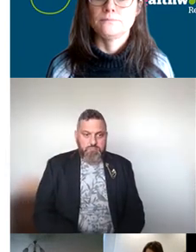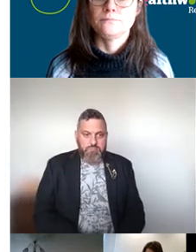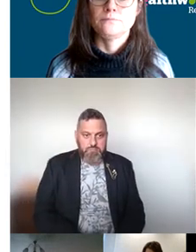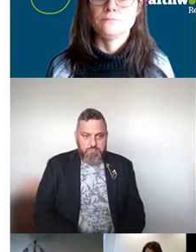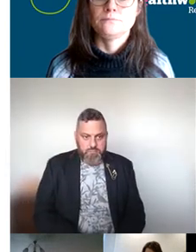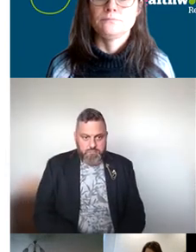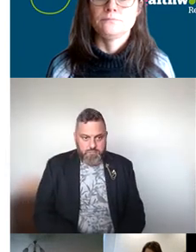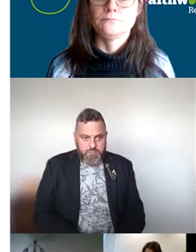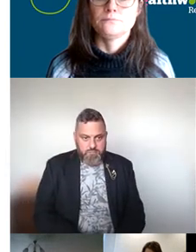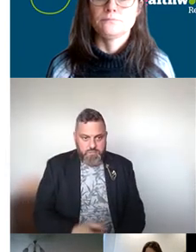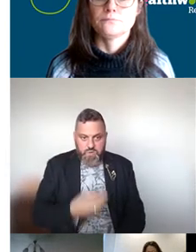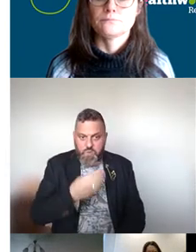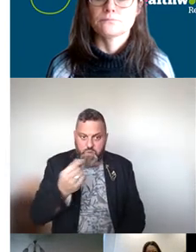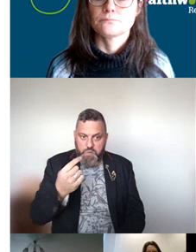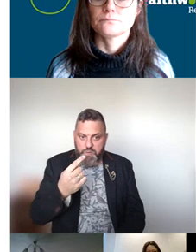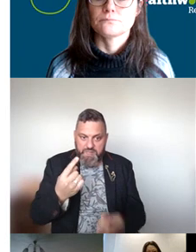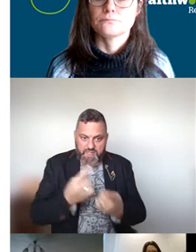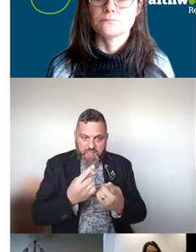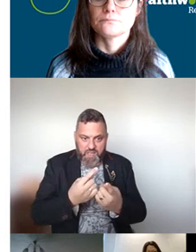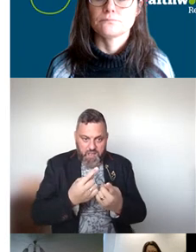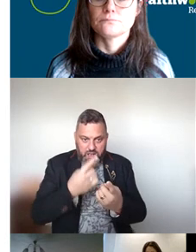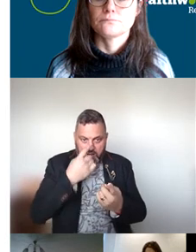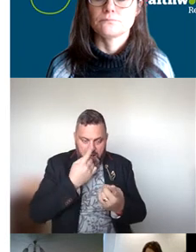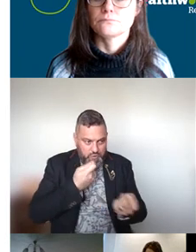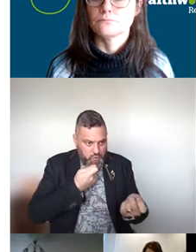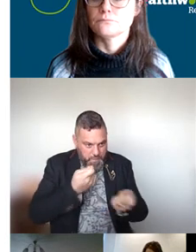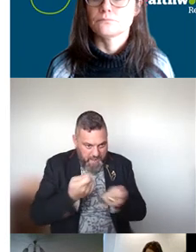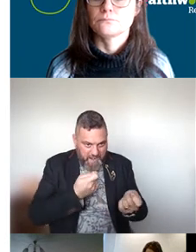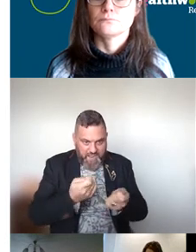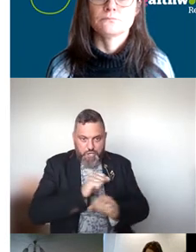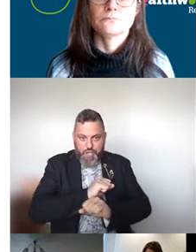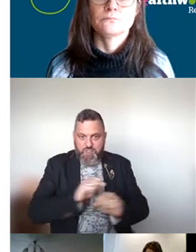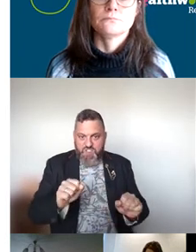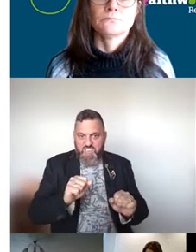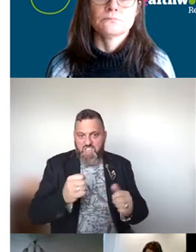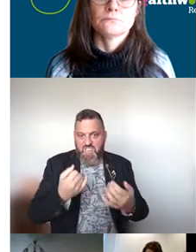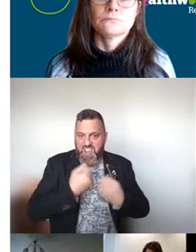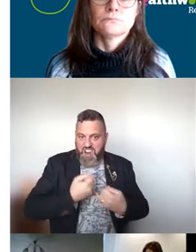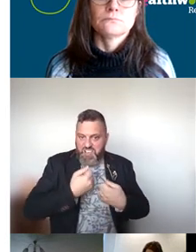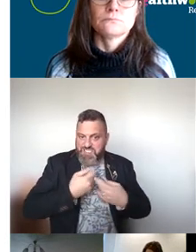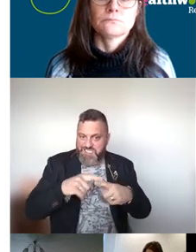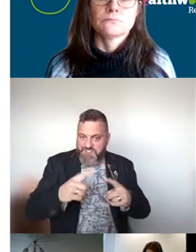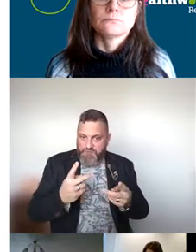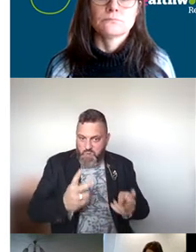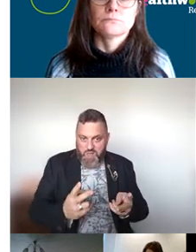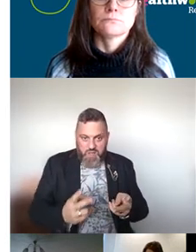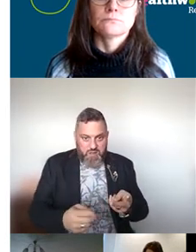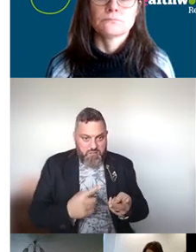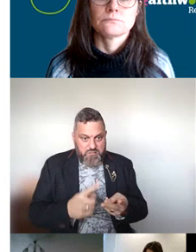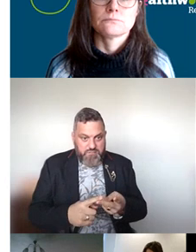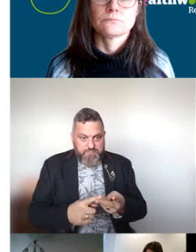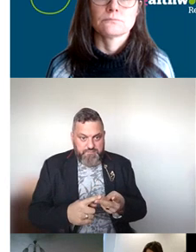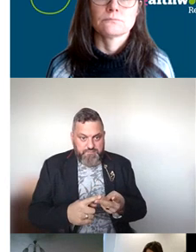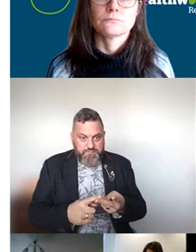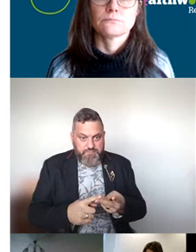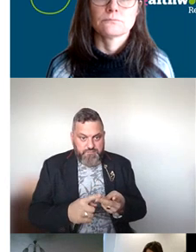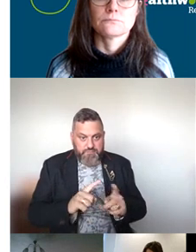are things that we can do to help people manage those conditions I spoke about differently, to